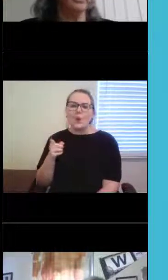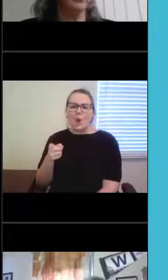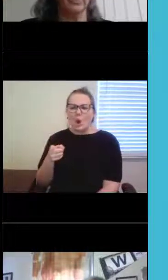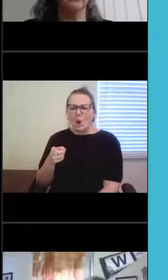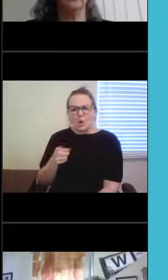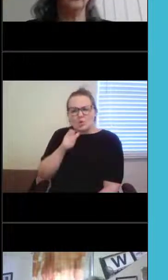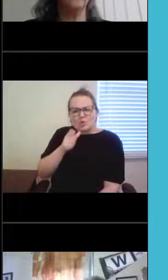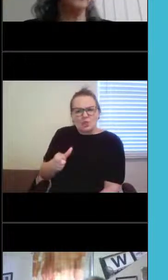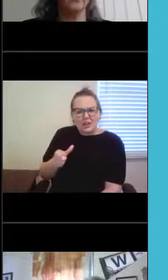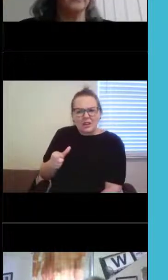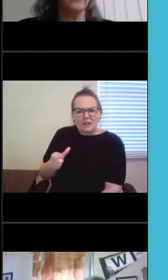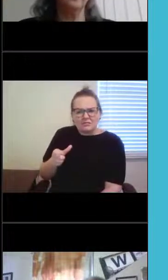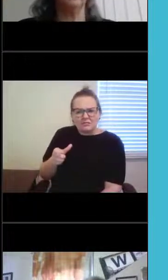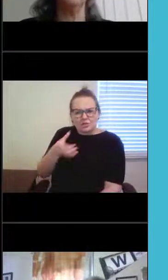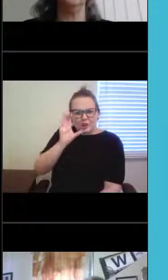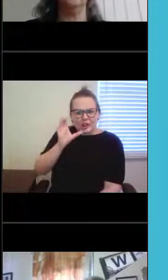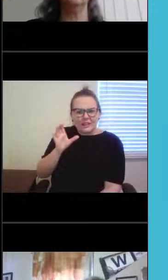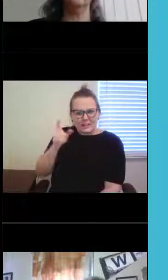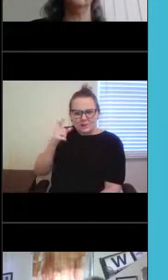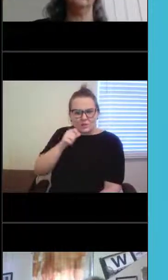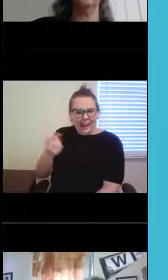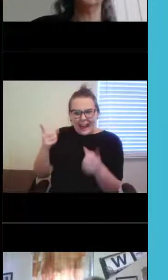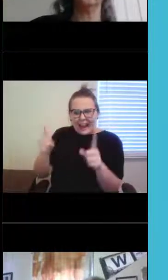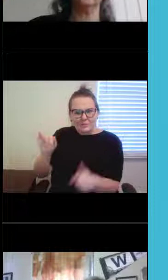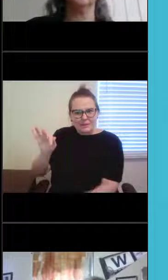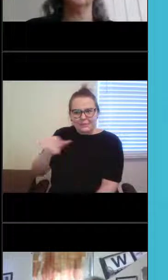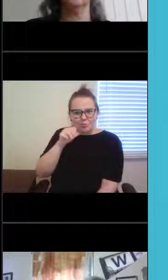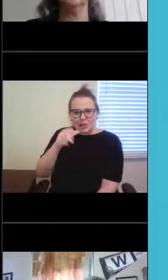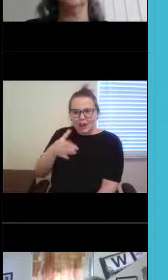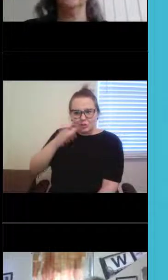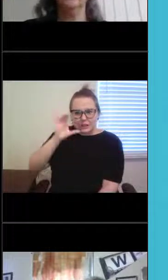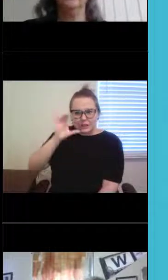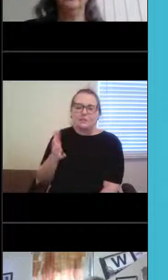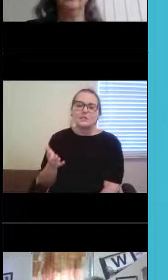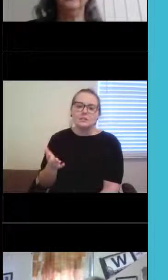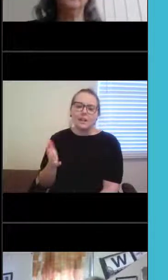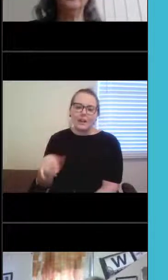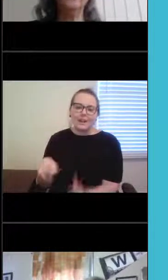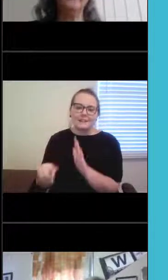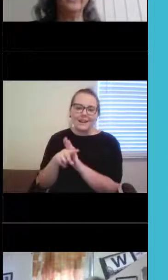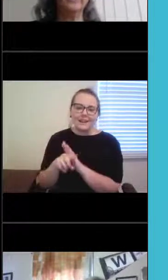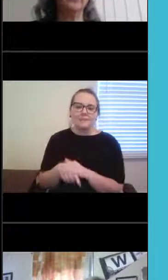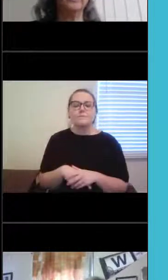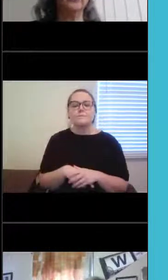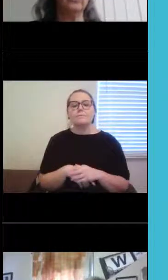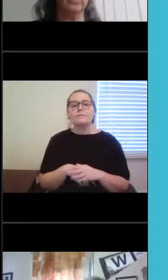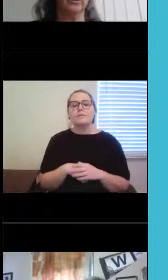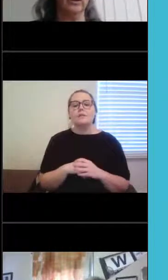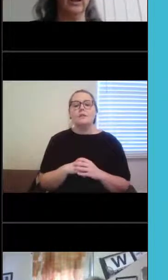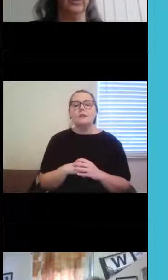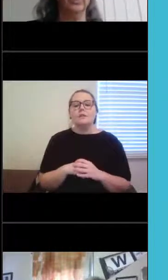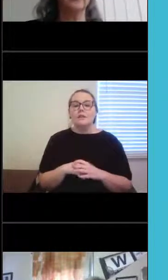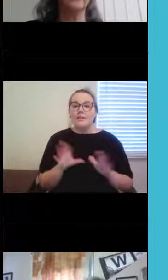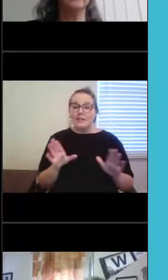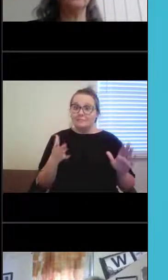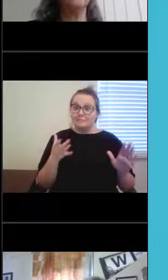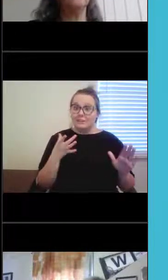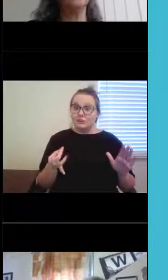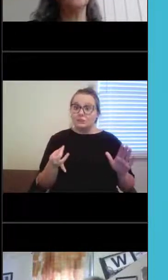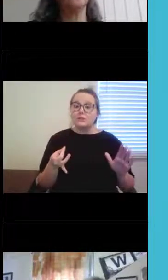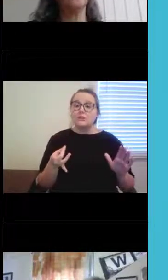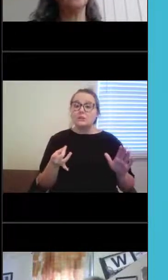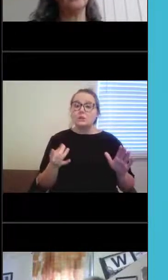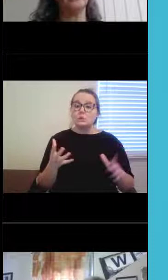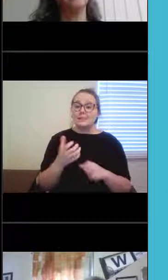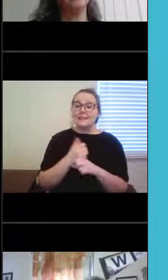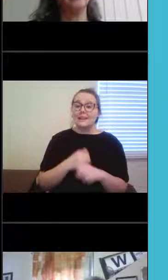been drinking, right? This wouldn't have happened if you hadn't done that. So that's a negative. And what we found, interestingly, was that